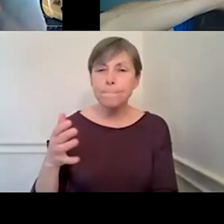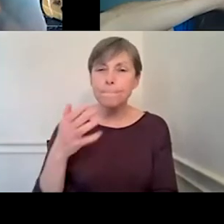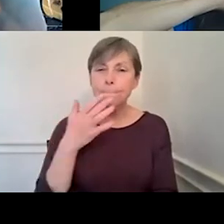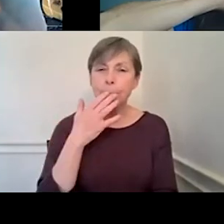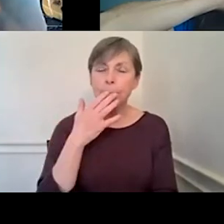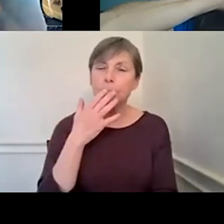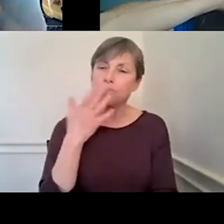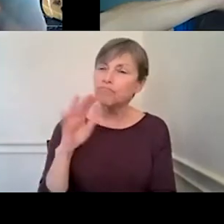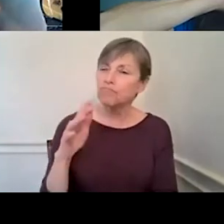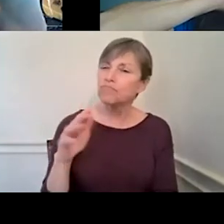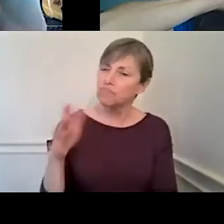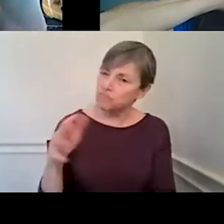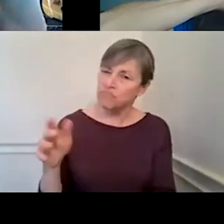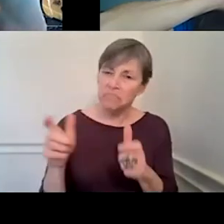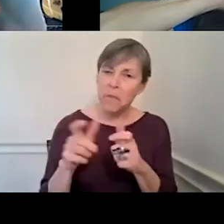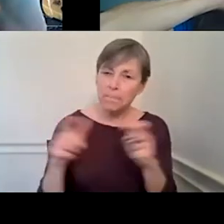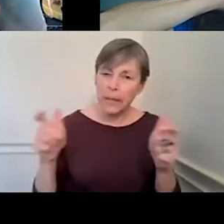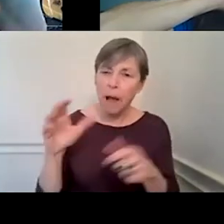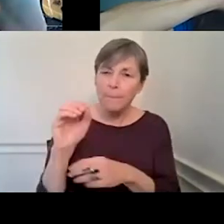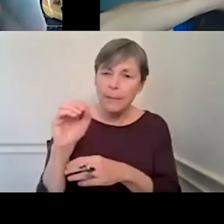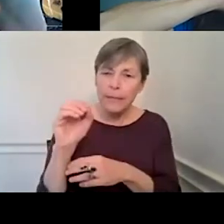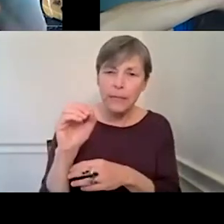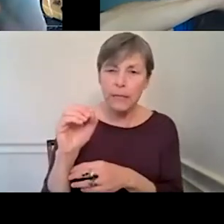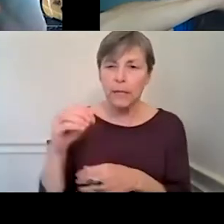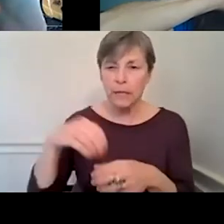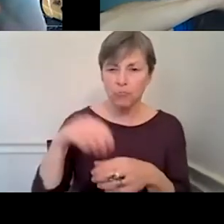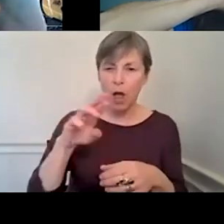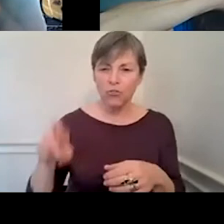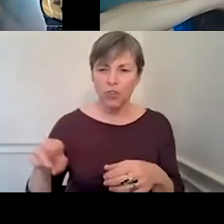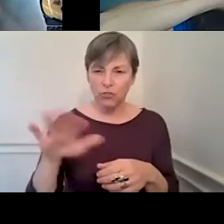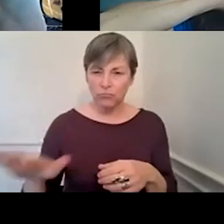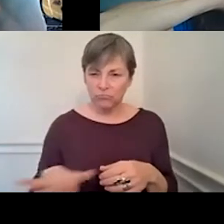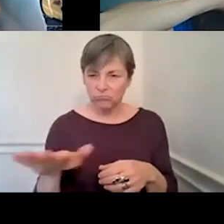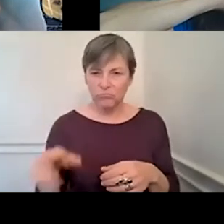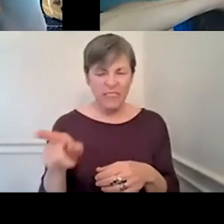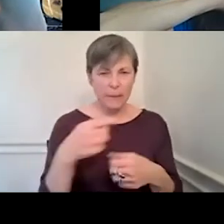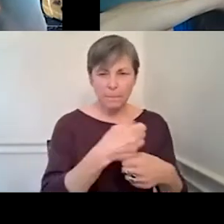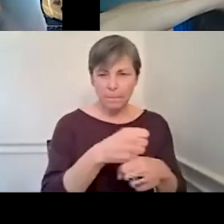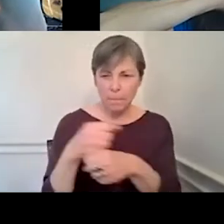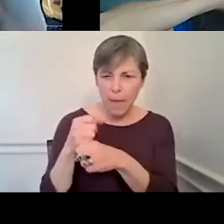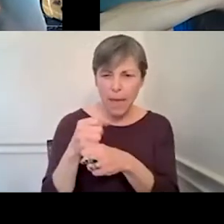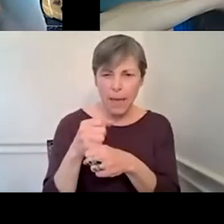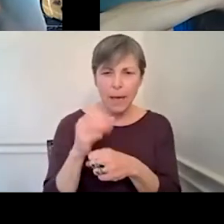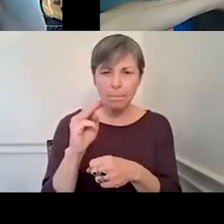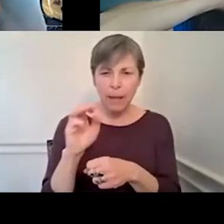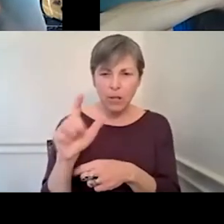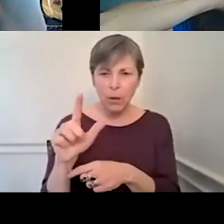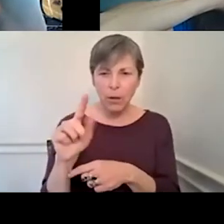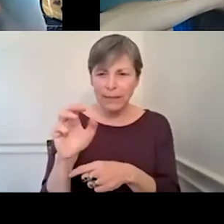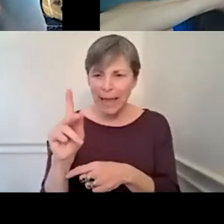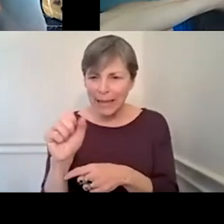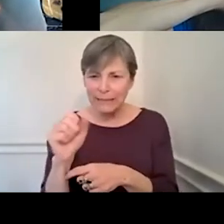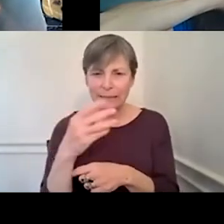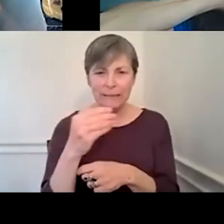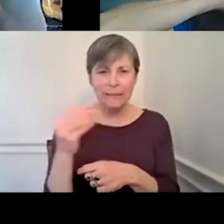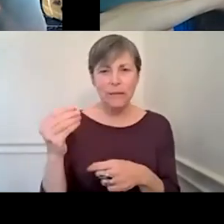a fairly sizable operation in Rochester, where they fabricate metal tanks and racks for plating, you know, for the